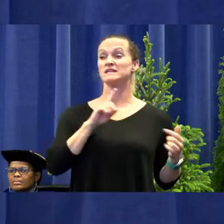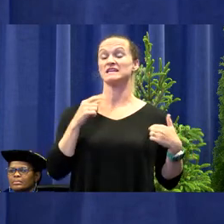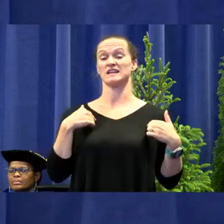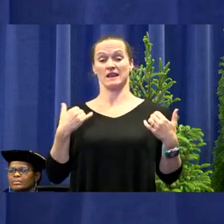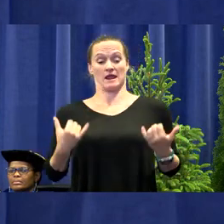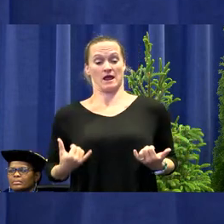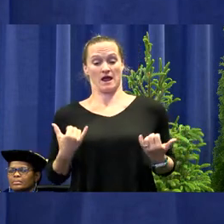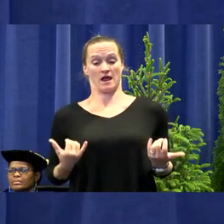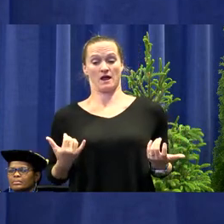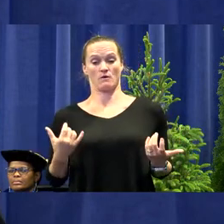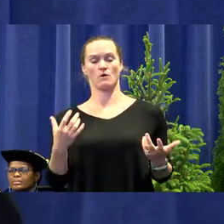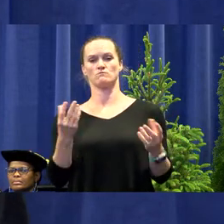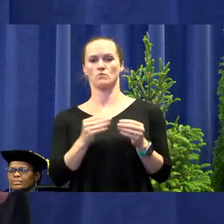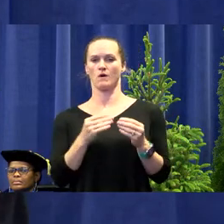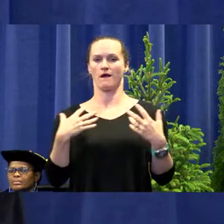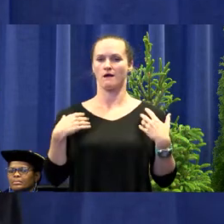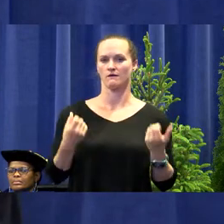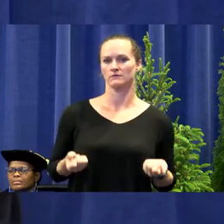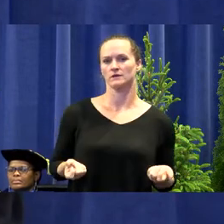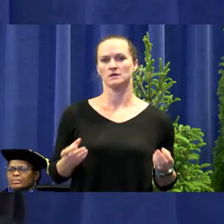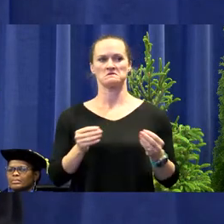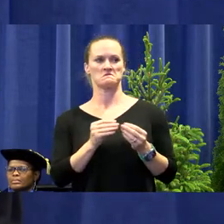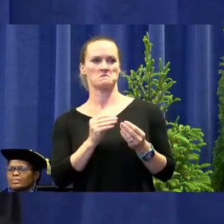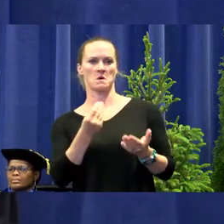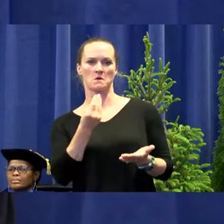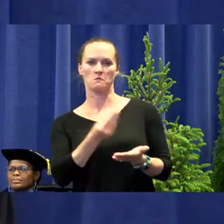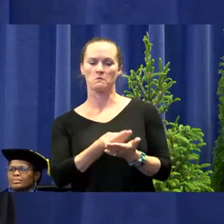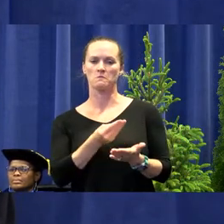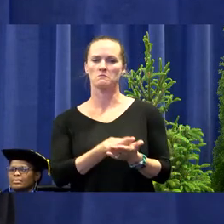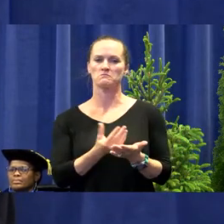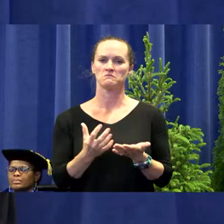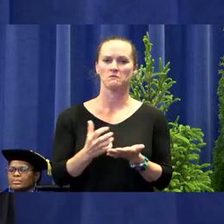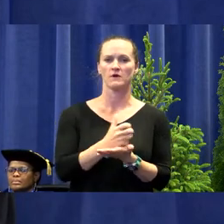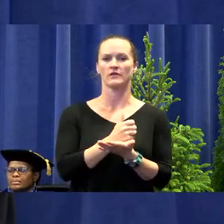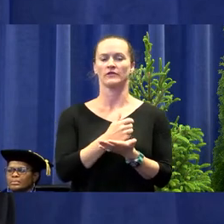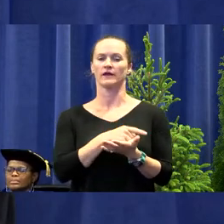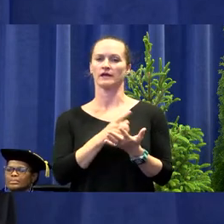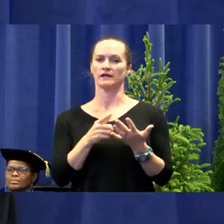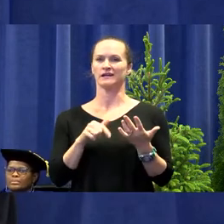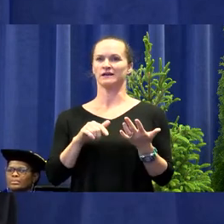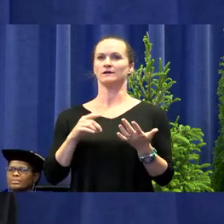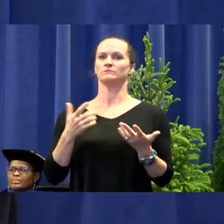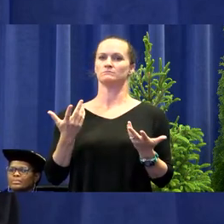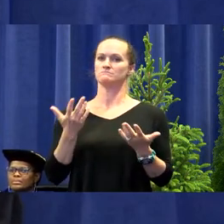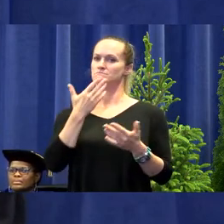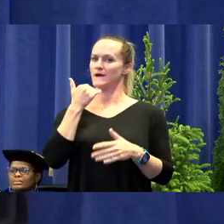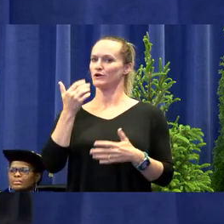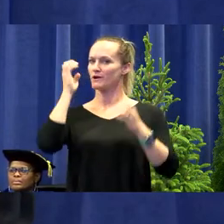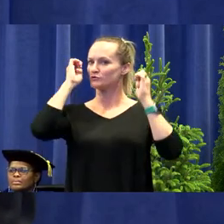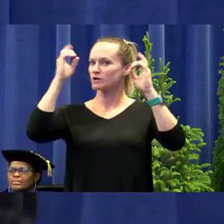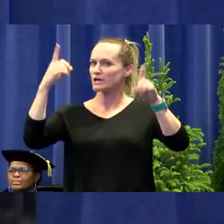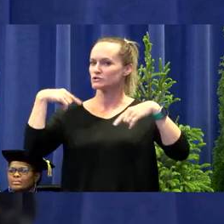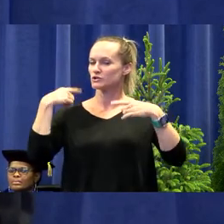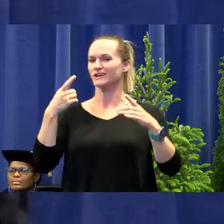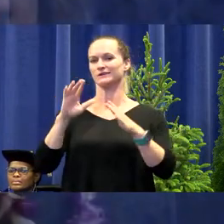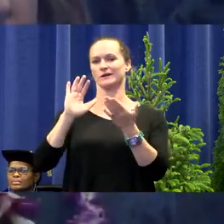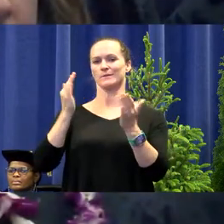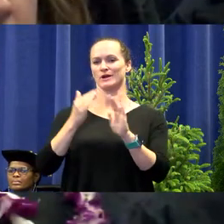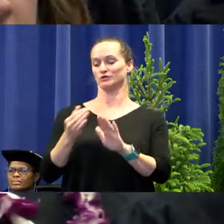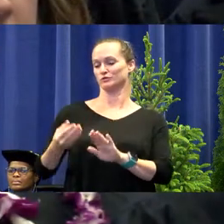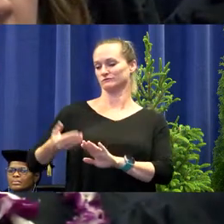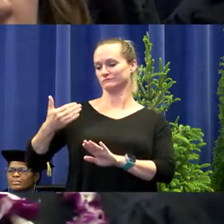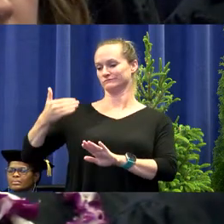healthier, wealthier, better educated than those who came before us. We have access, for example,